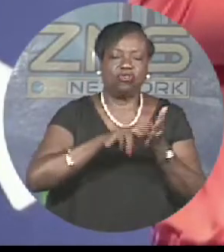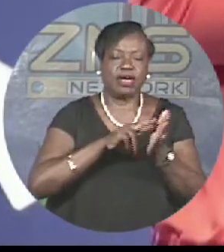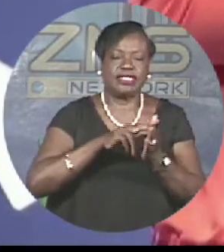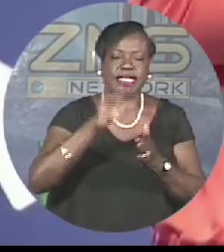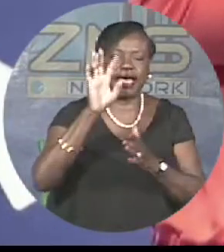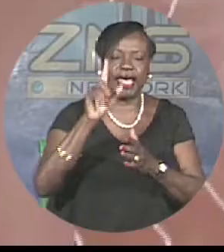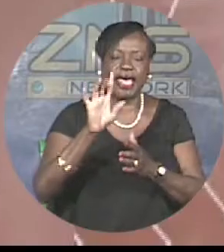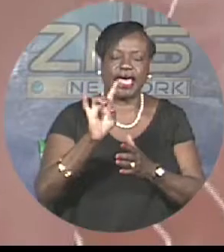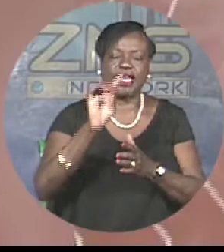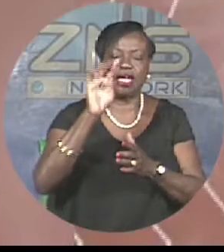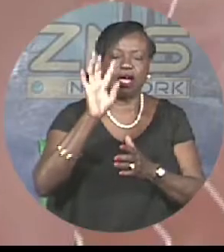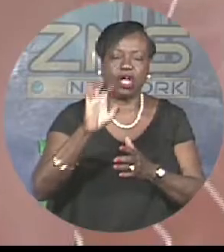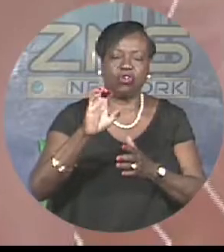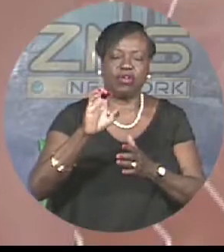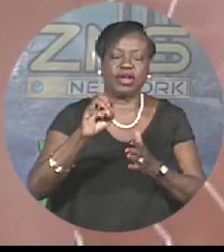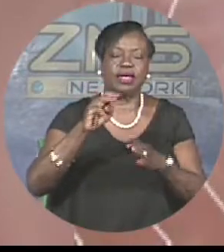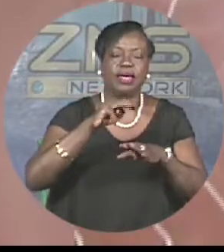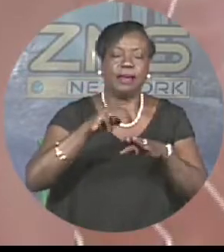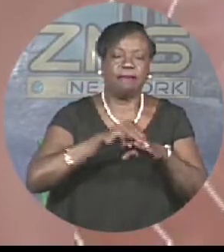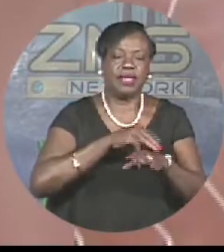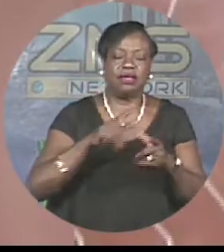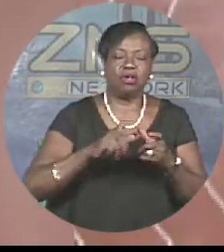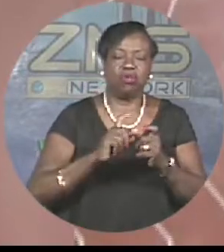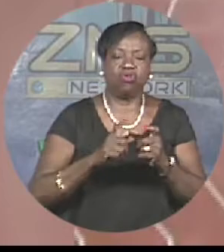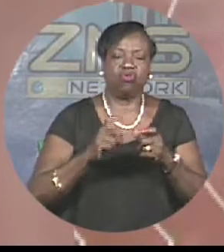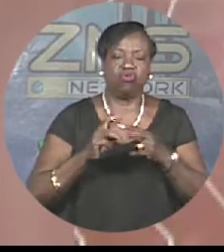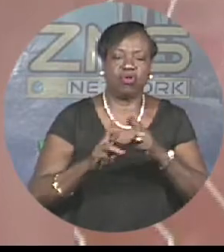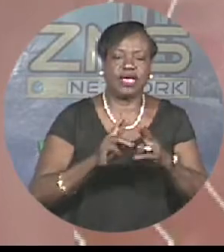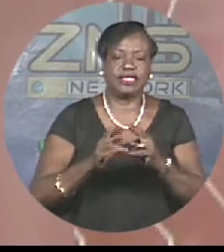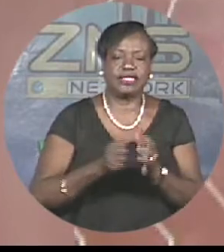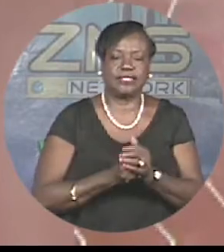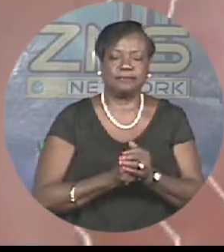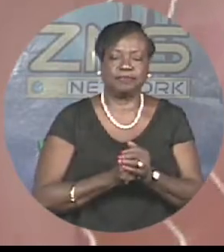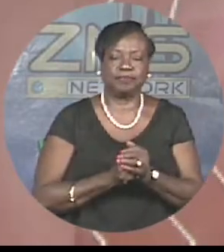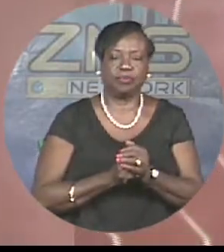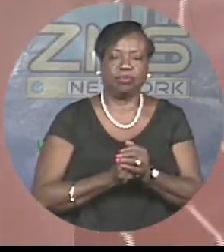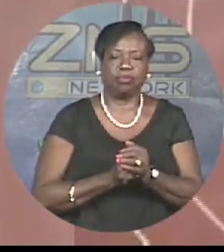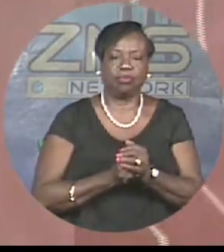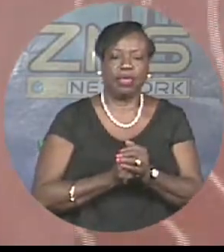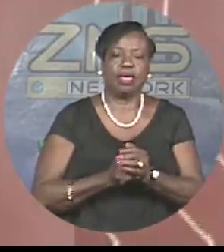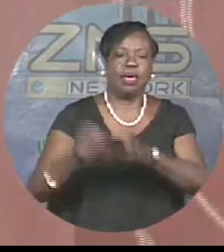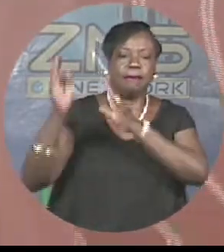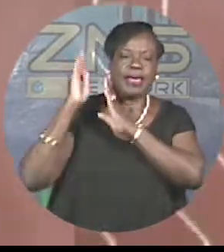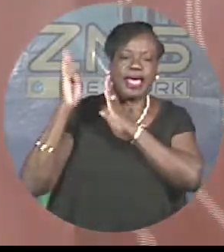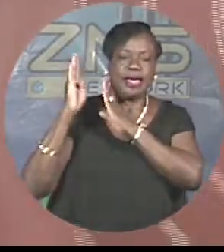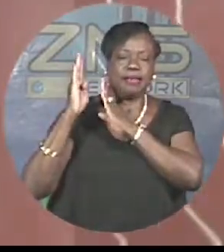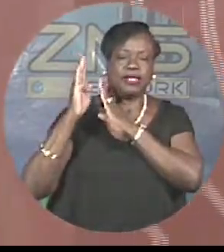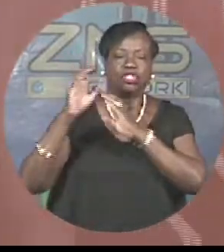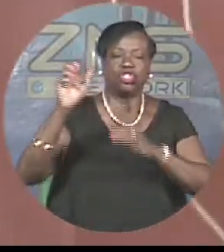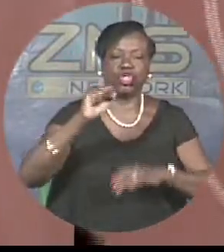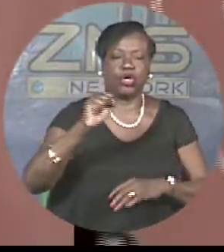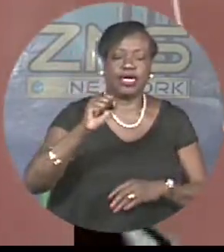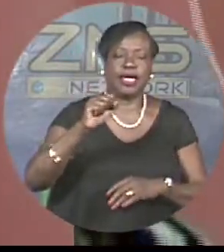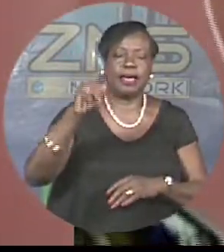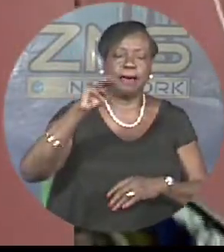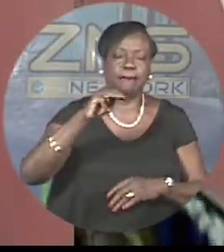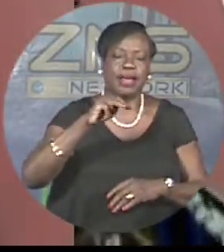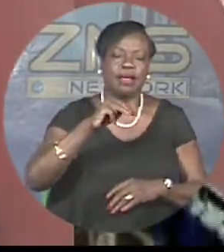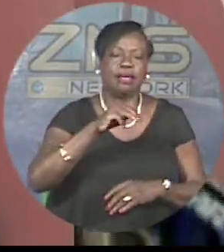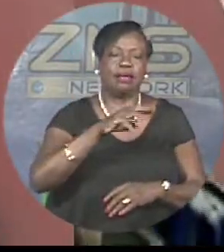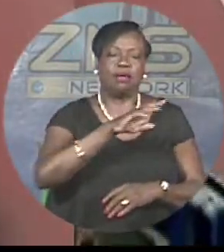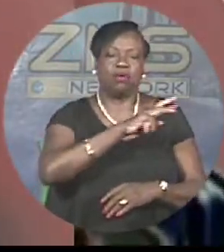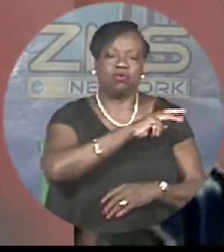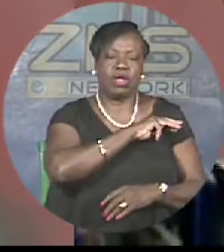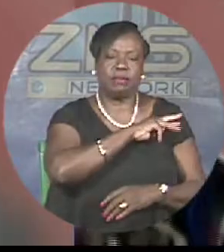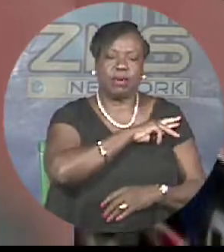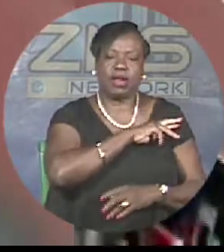800-meter race. And speaking of national records, Bahamian 400-meter Olympic champion Shawnee Miller-Wiebo had a great week